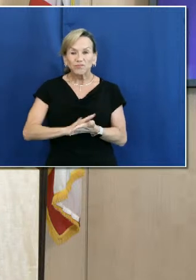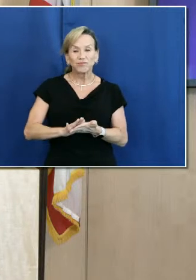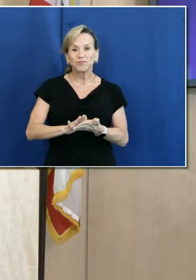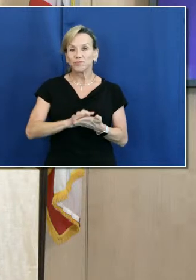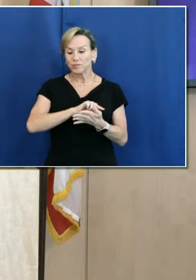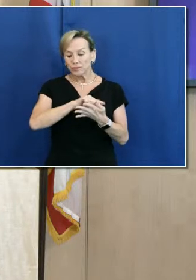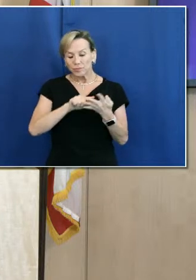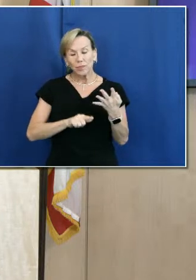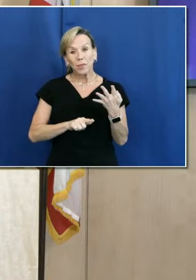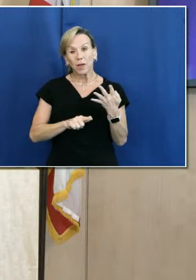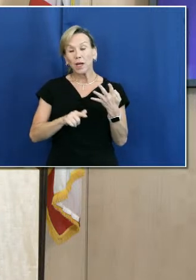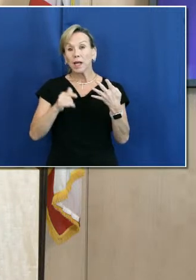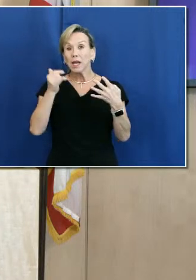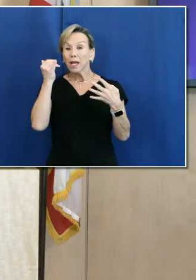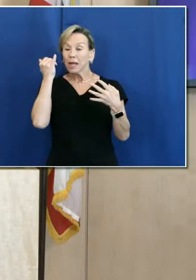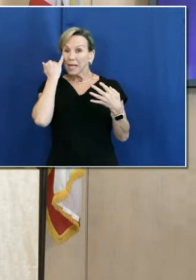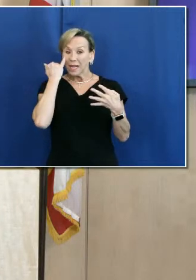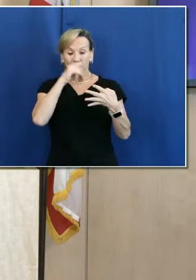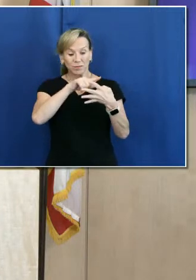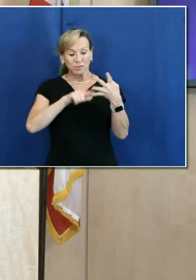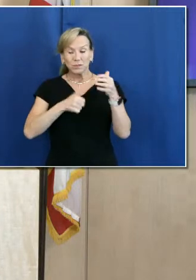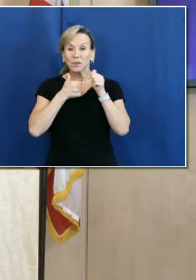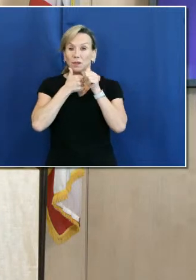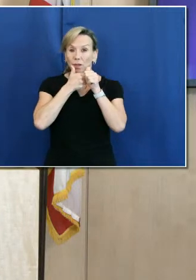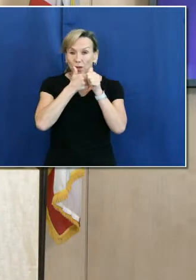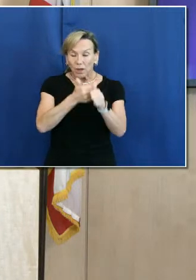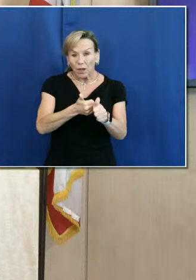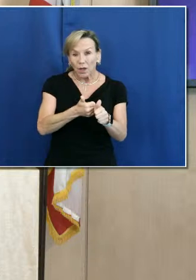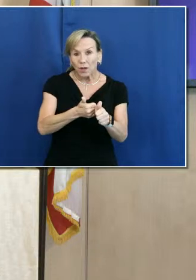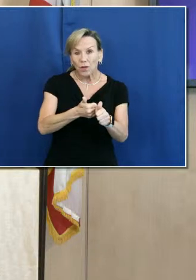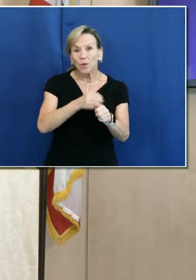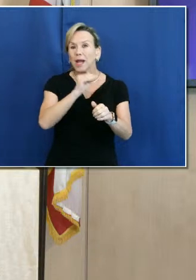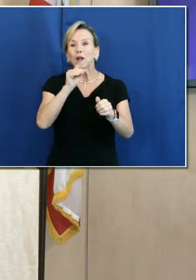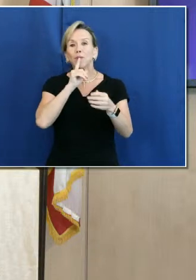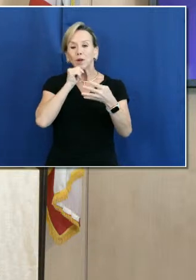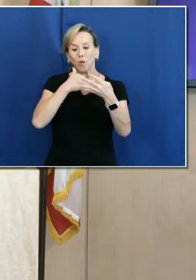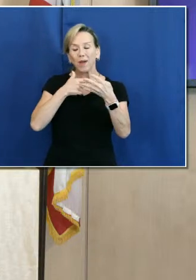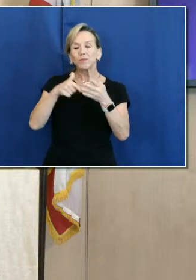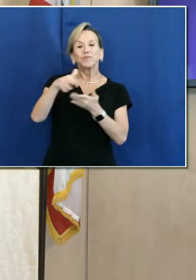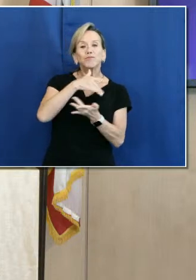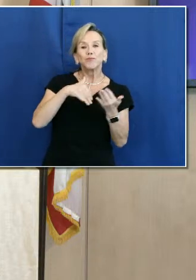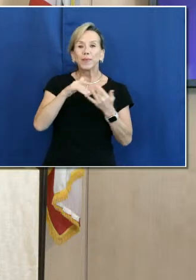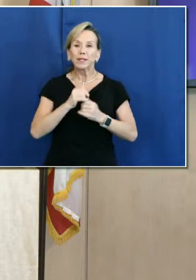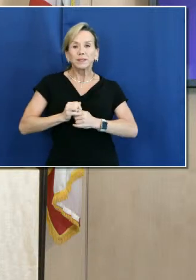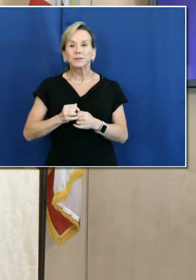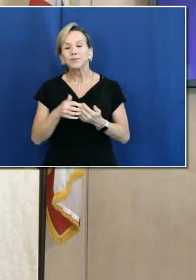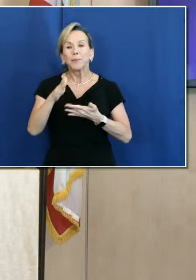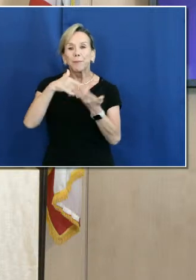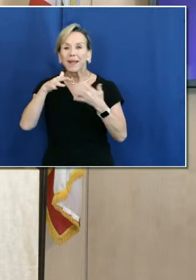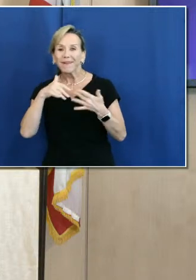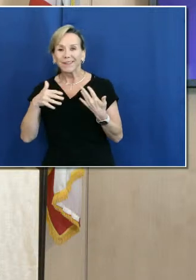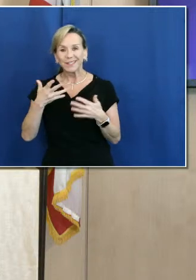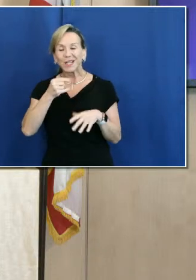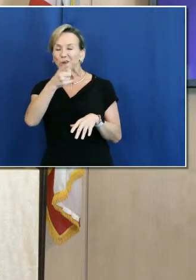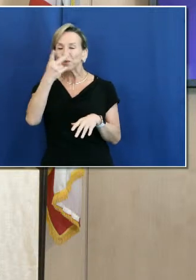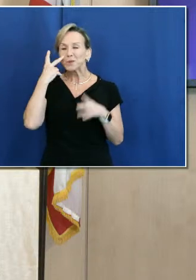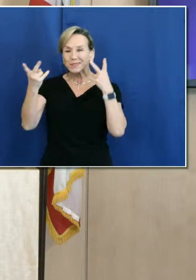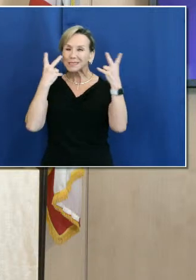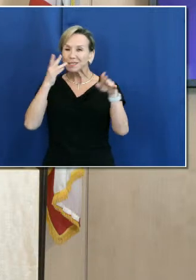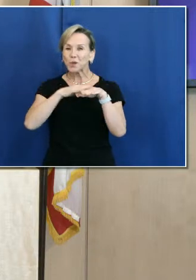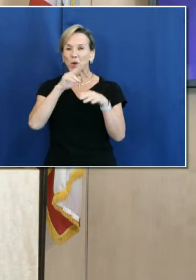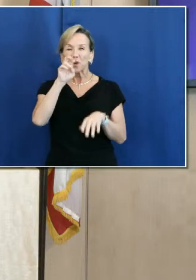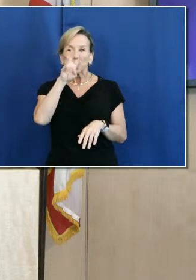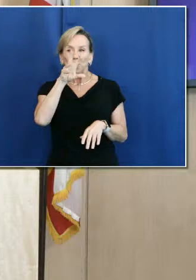If those strategies are adhered to and there's not mingling, and we hear about, and you've seen on the news what's going